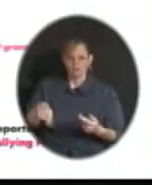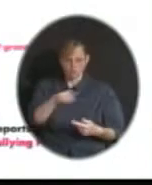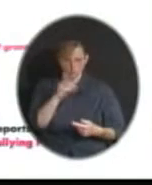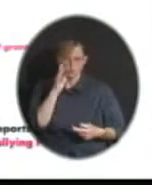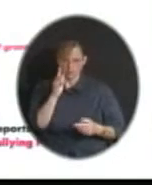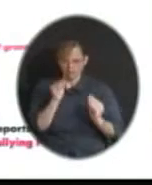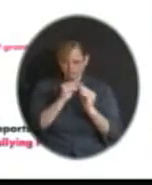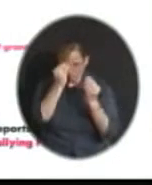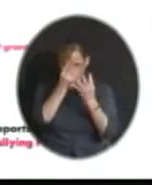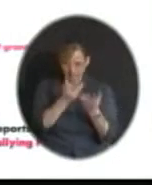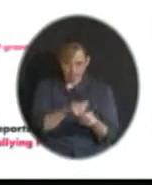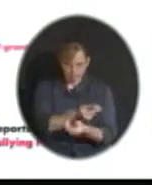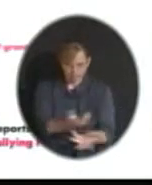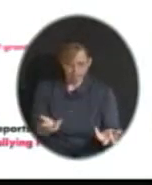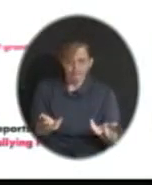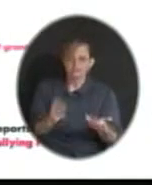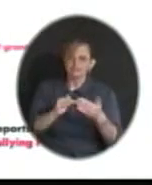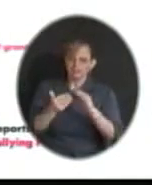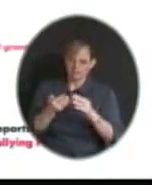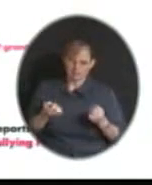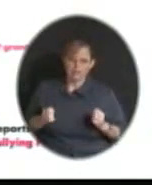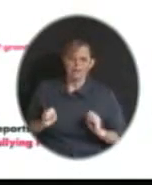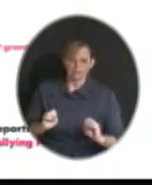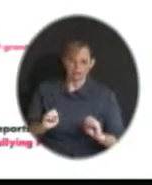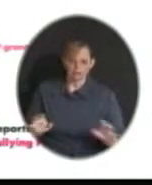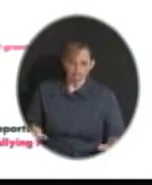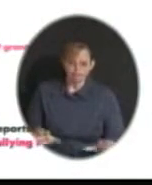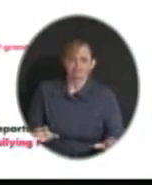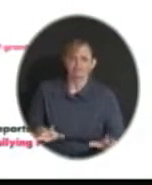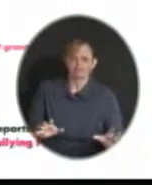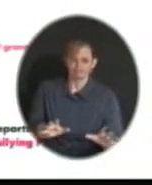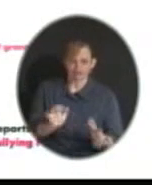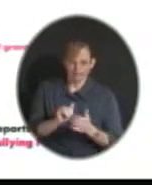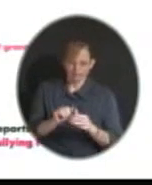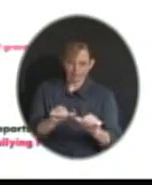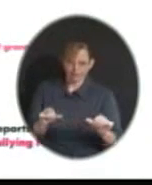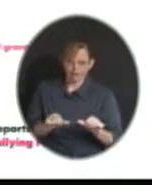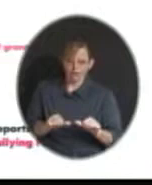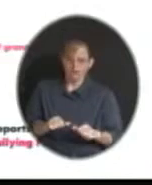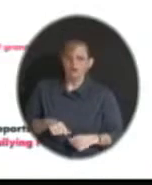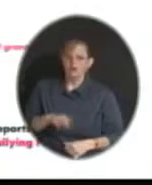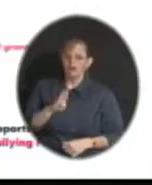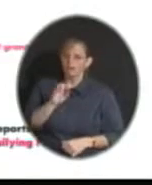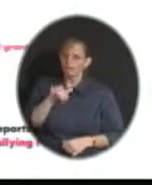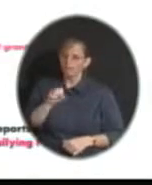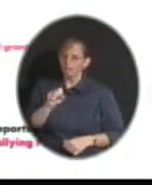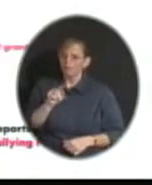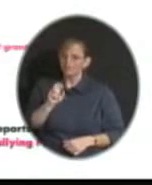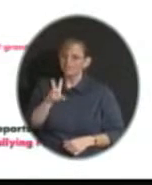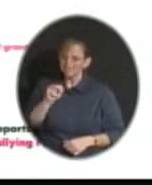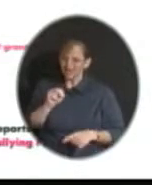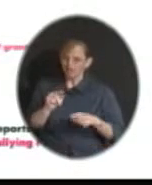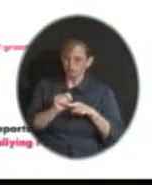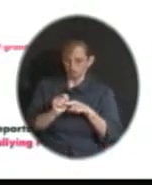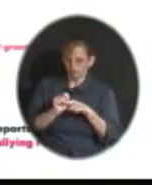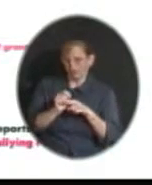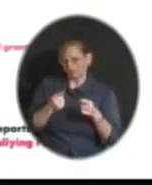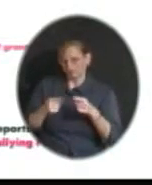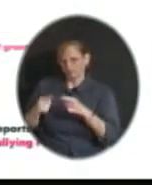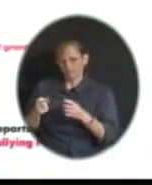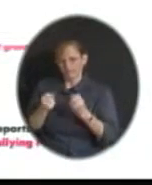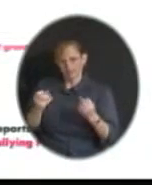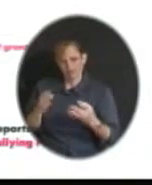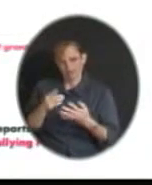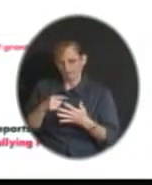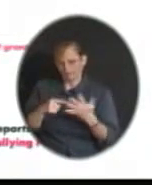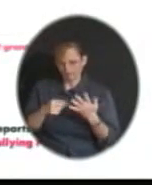gets closer, just as a big community effort in that area. Boys Town training's been happening at a number of our high schools. We're a larger initiative